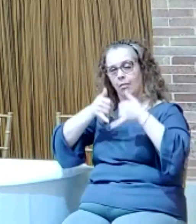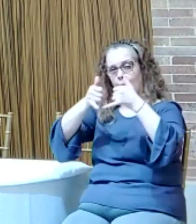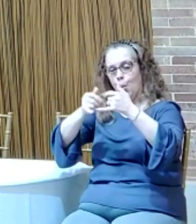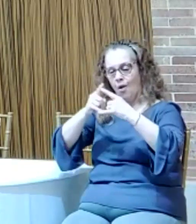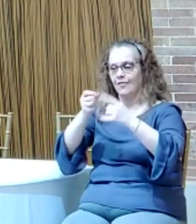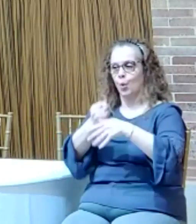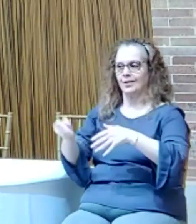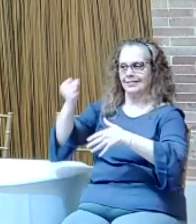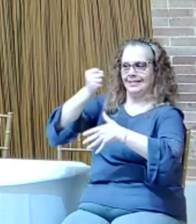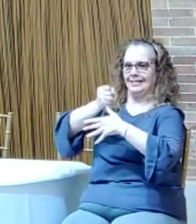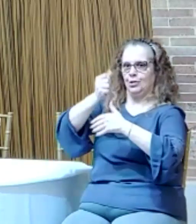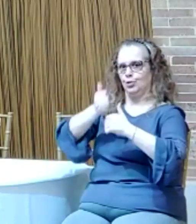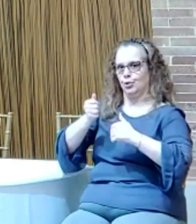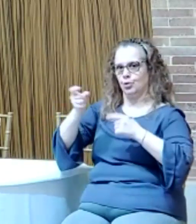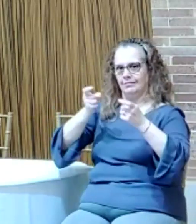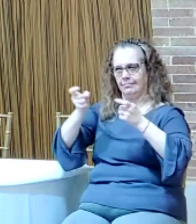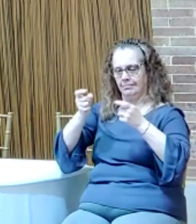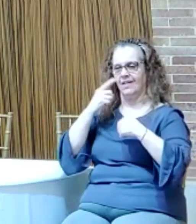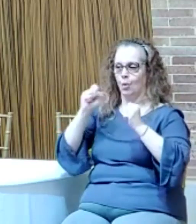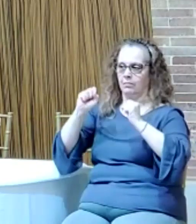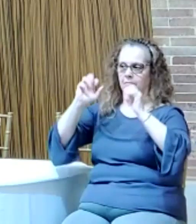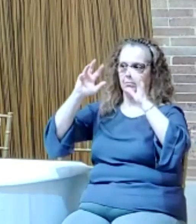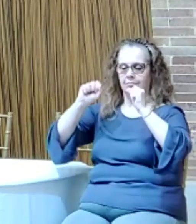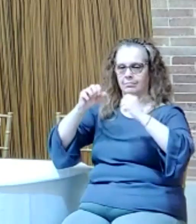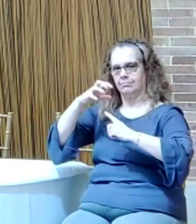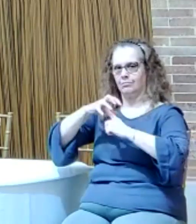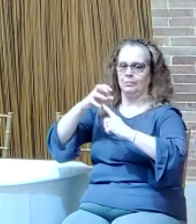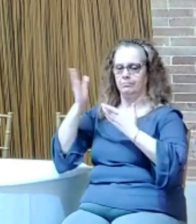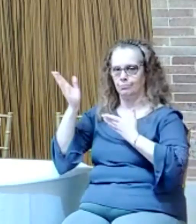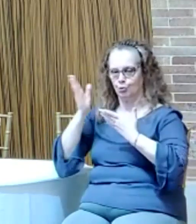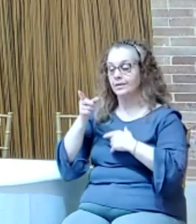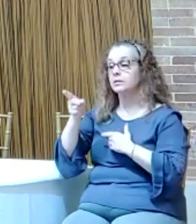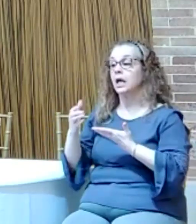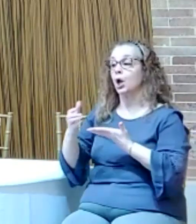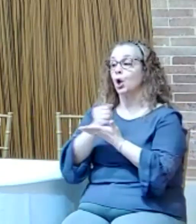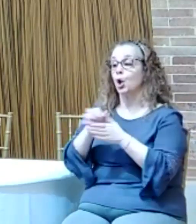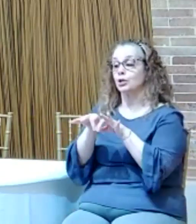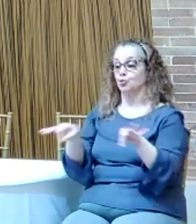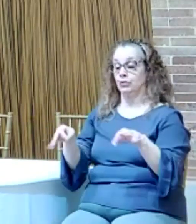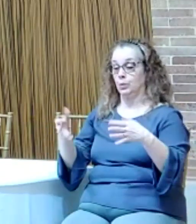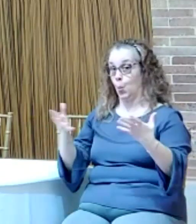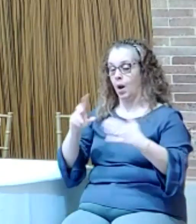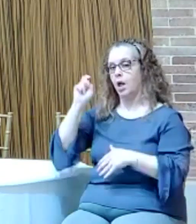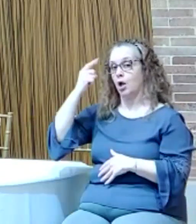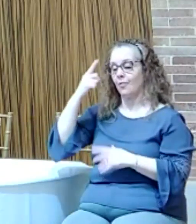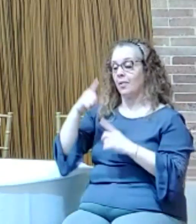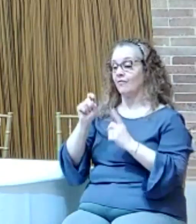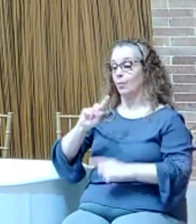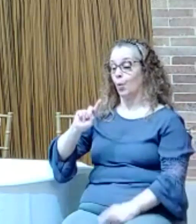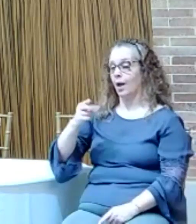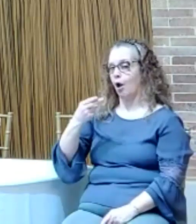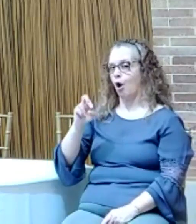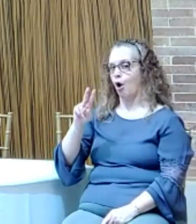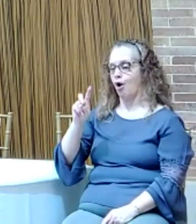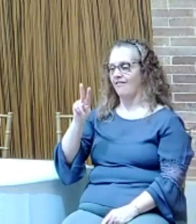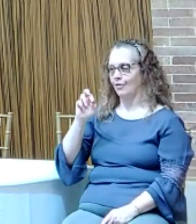senior Executives for outstanding service and he earned his degree in government from Harvard University